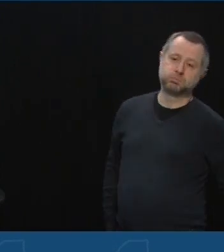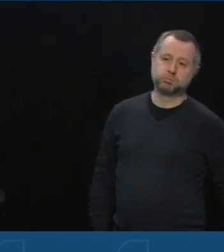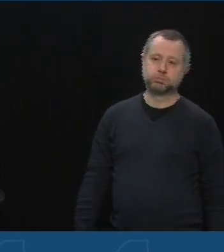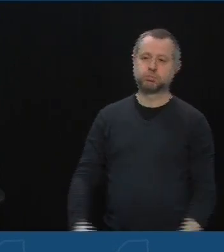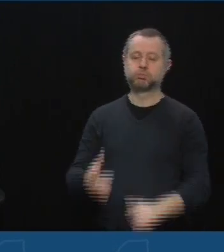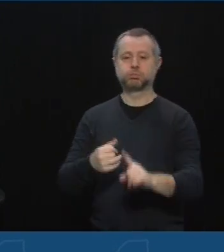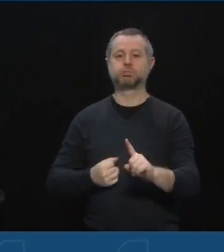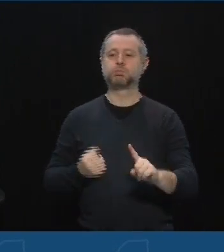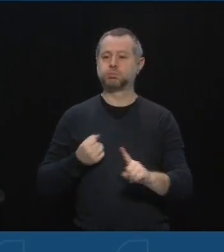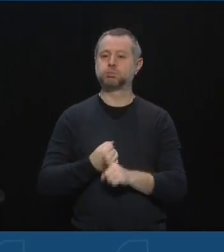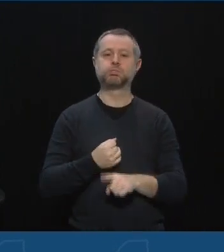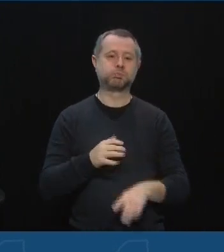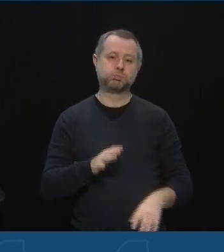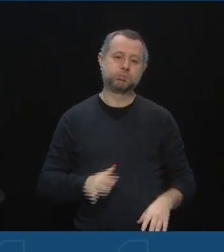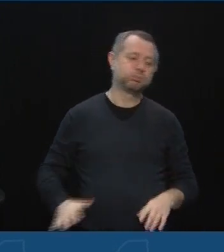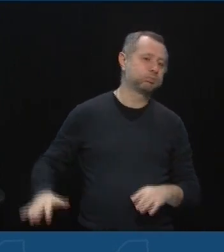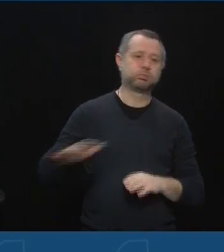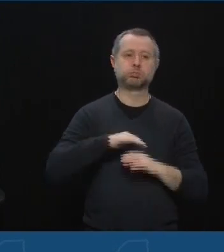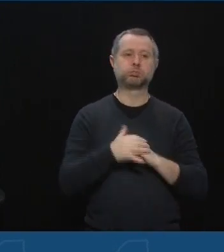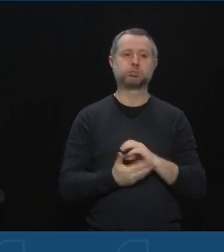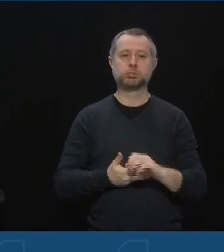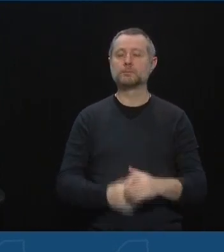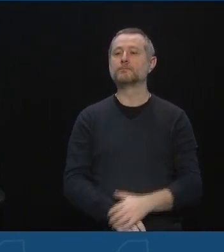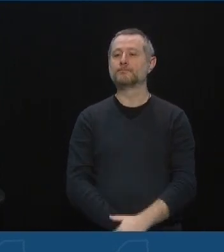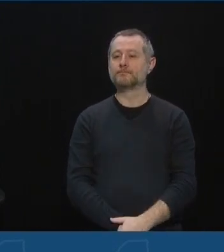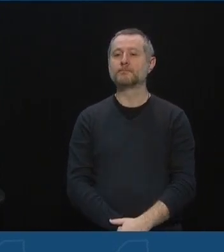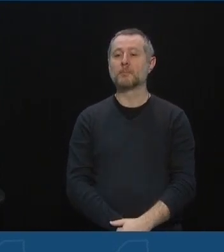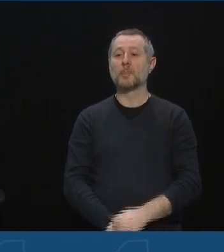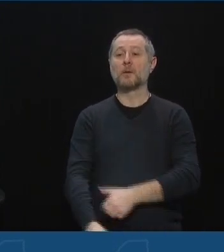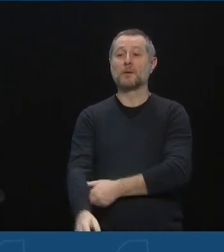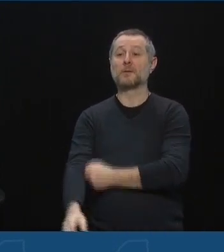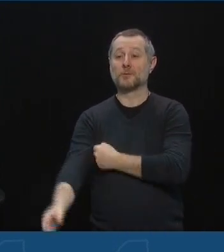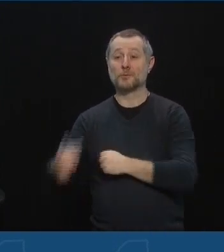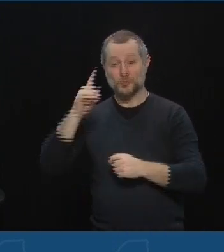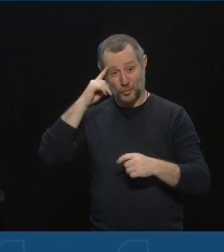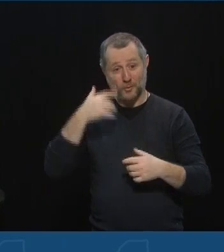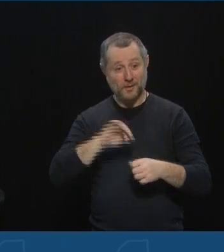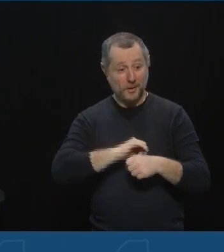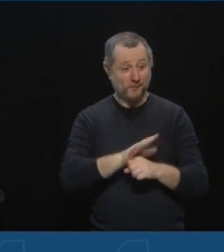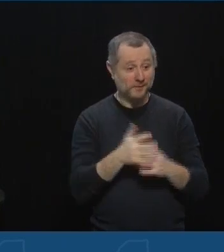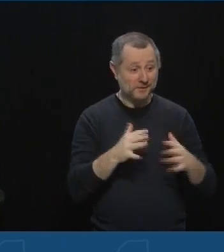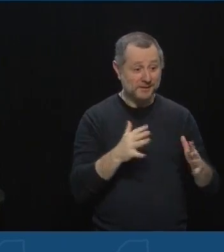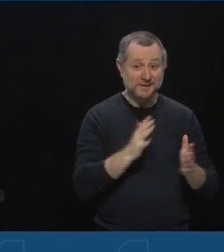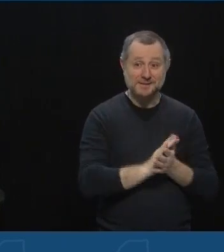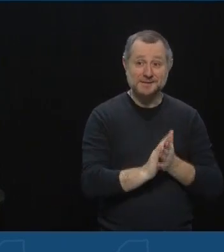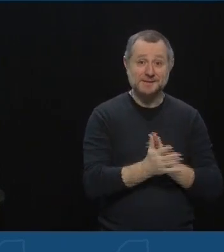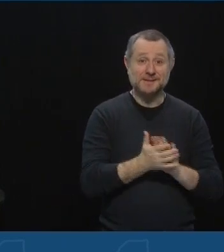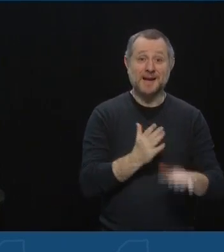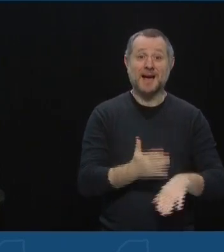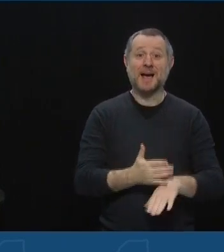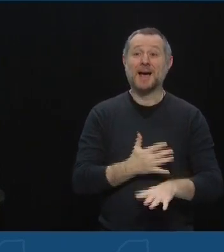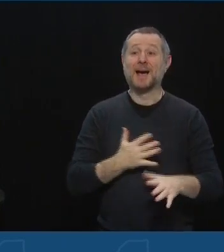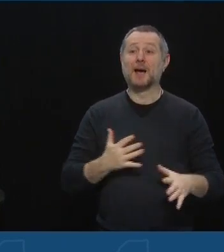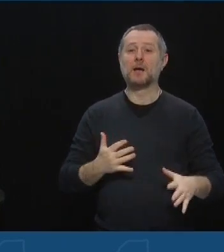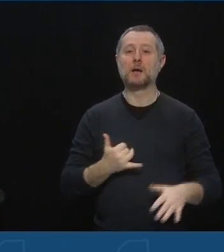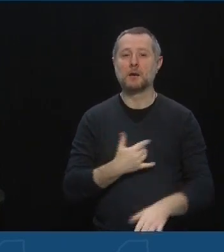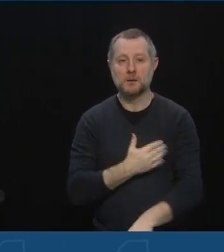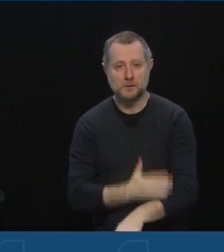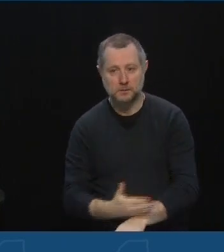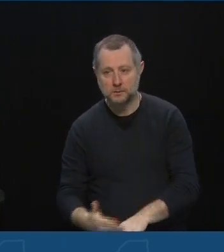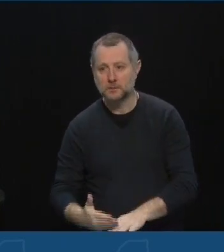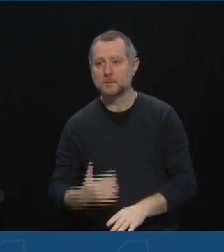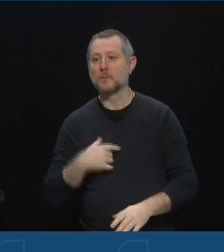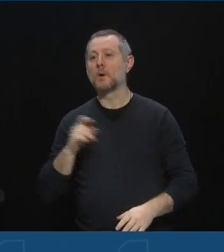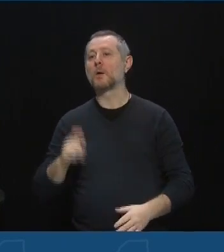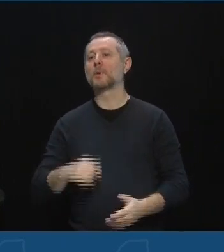impact on our struggling families, and people just thought they might just be coming around the corner here. And so we have to give them relief. We have to be very sensitive to that, and